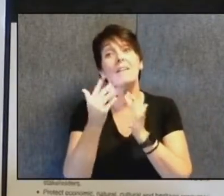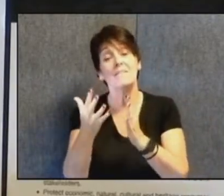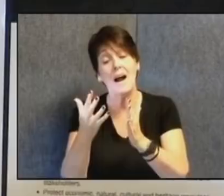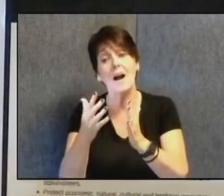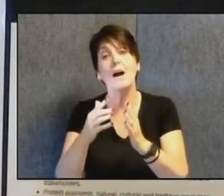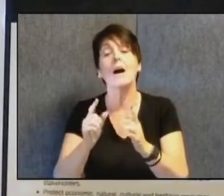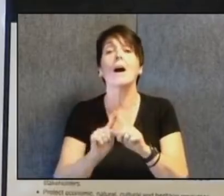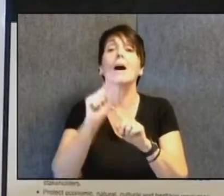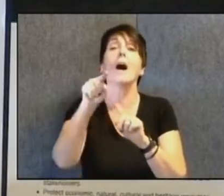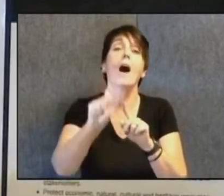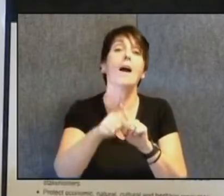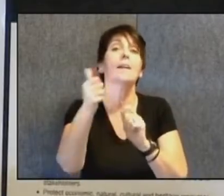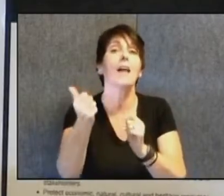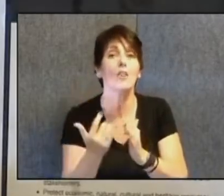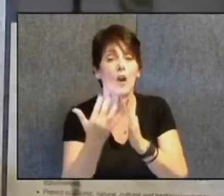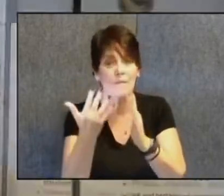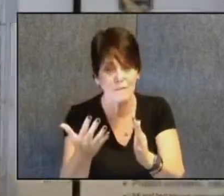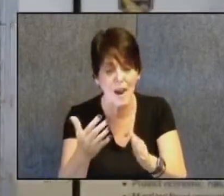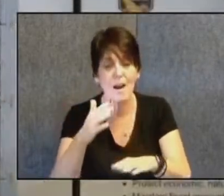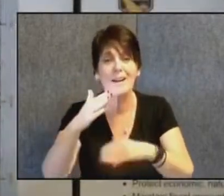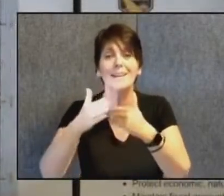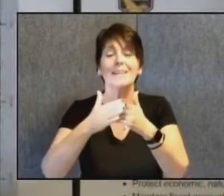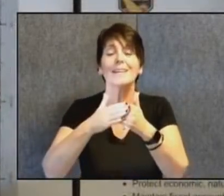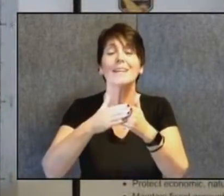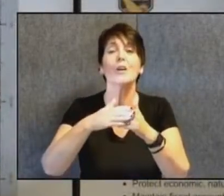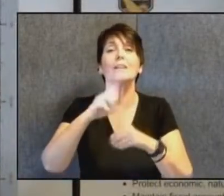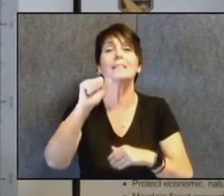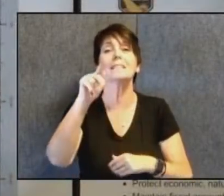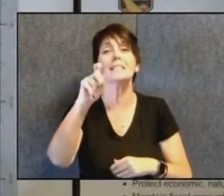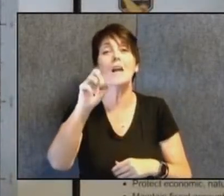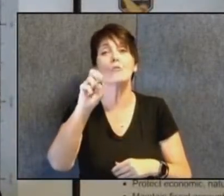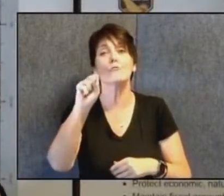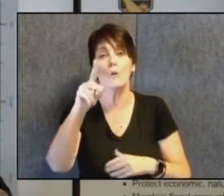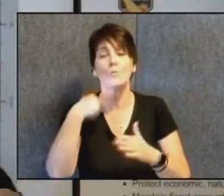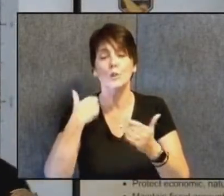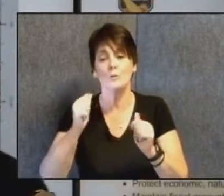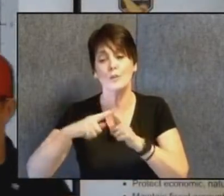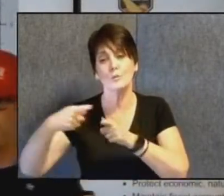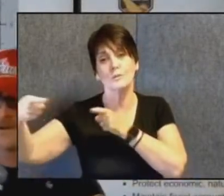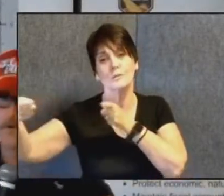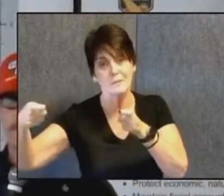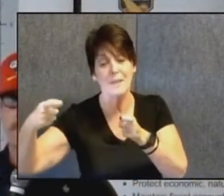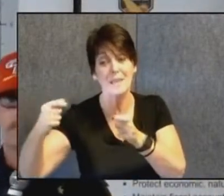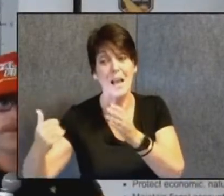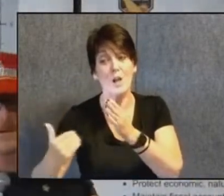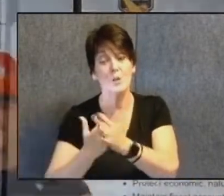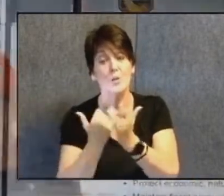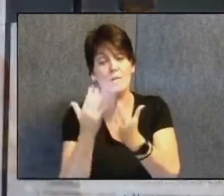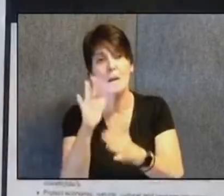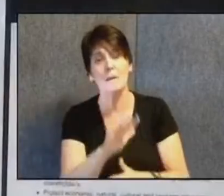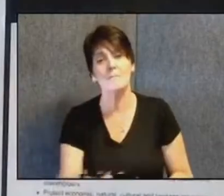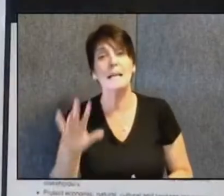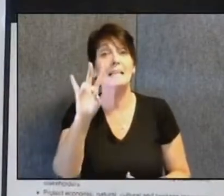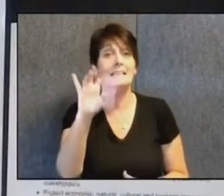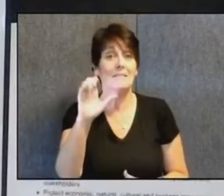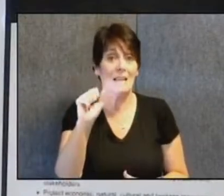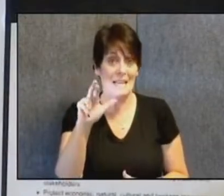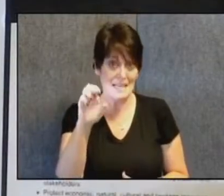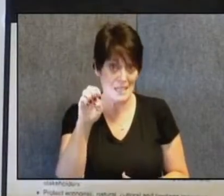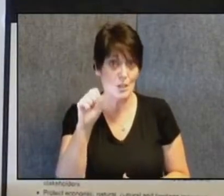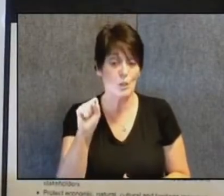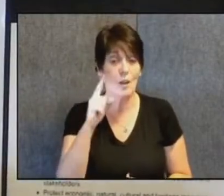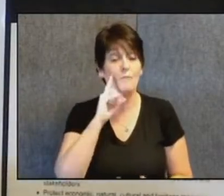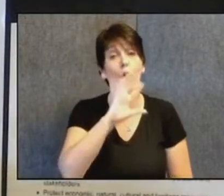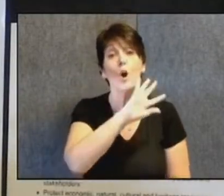spot fire across Wrights Lake Road. We're currently trying to get containment on that. That new spot fire is about 700 acres. For